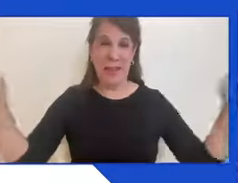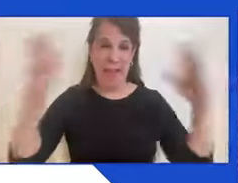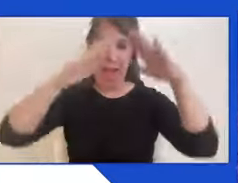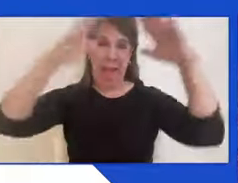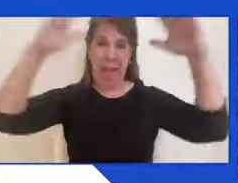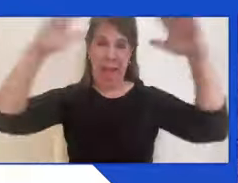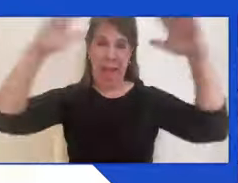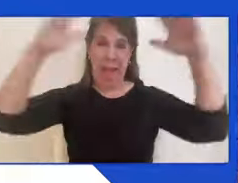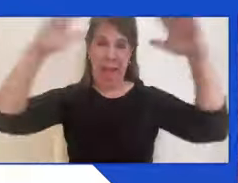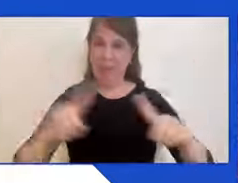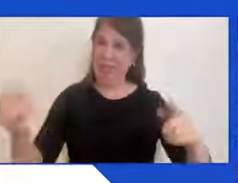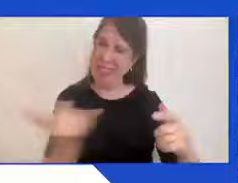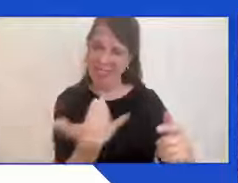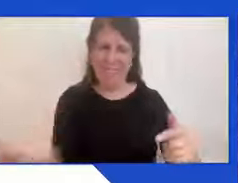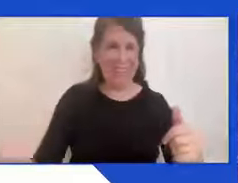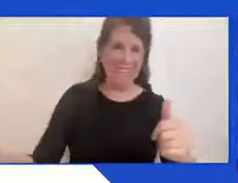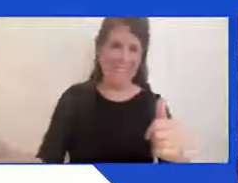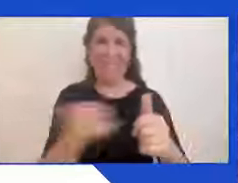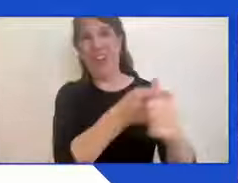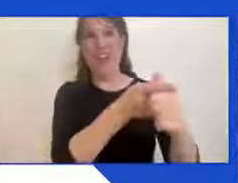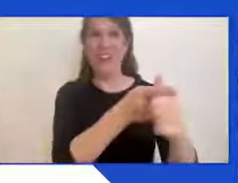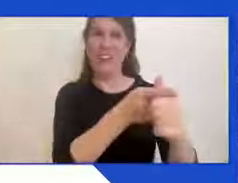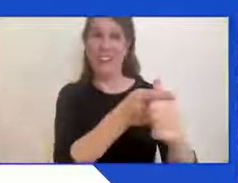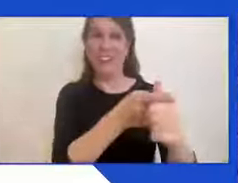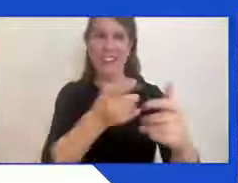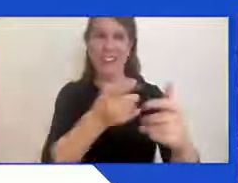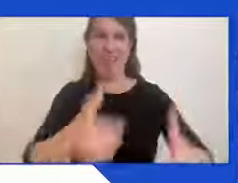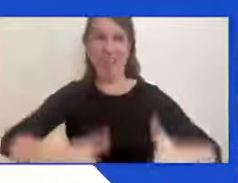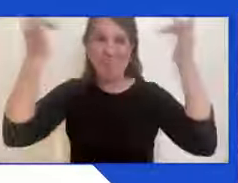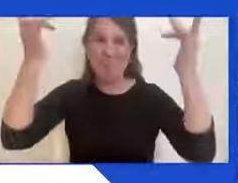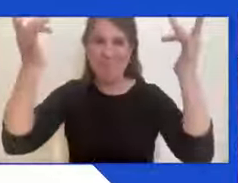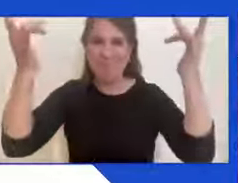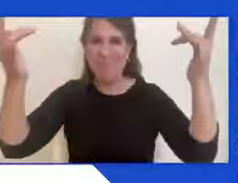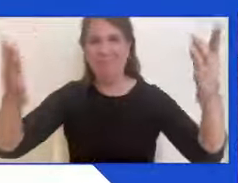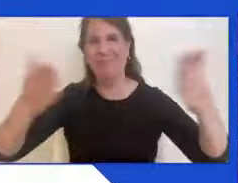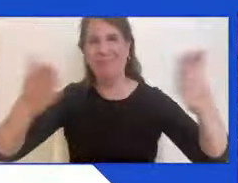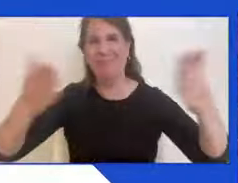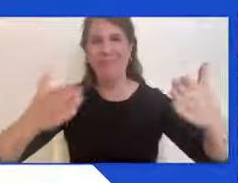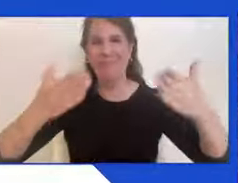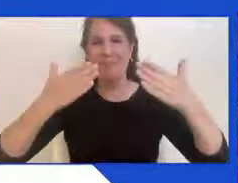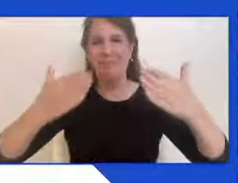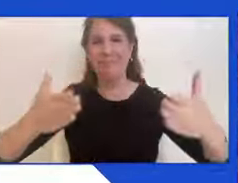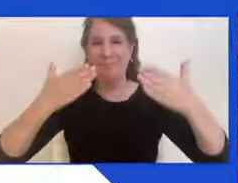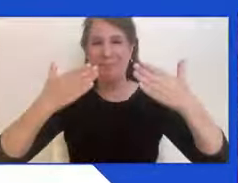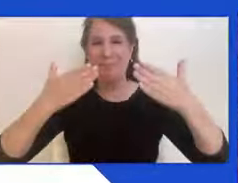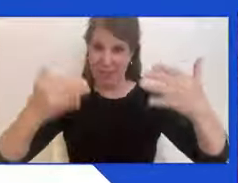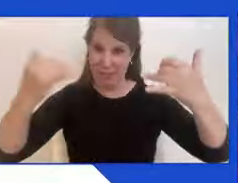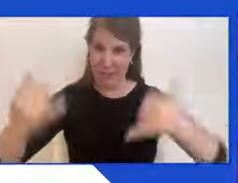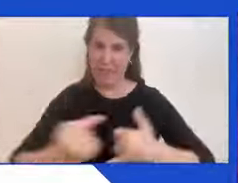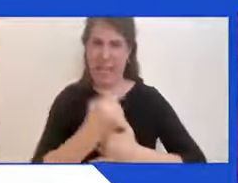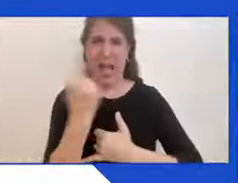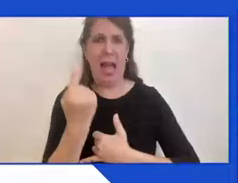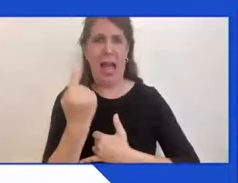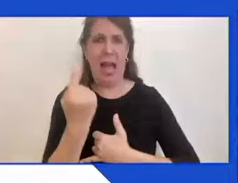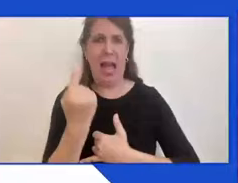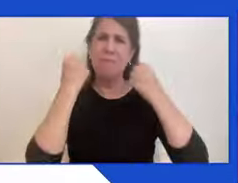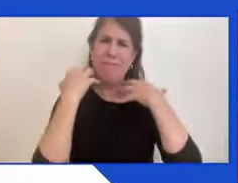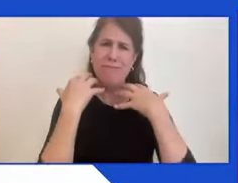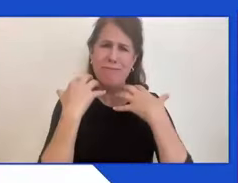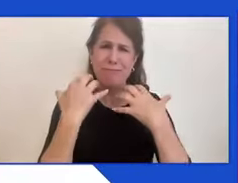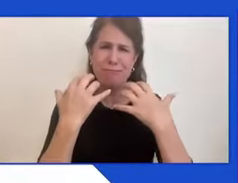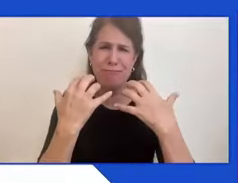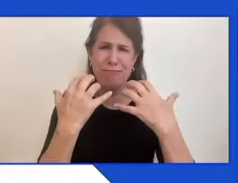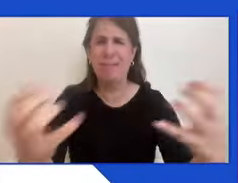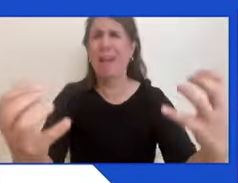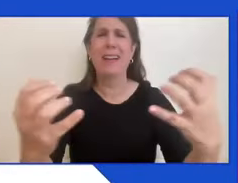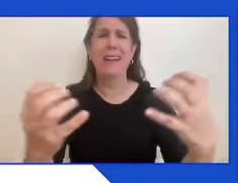you, thank you, thank you. We stand here in the tens of thousands today, and usually, even